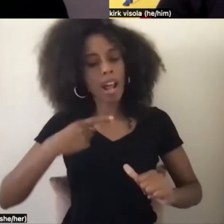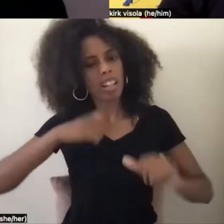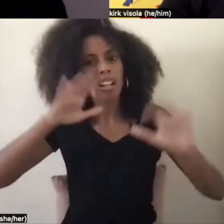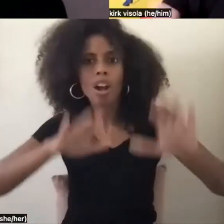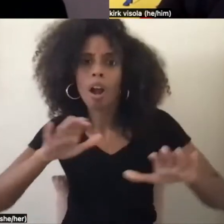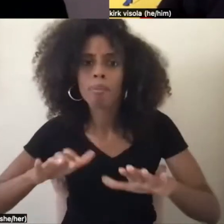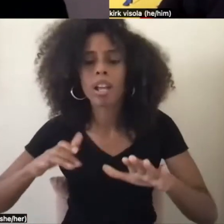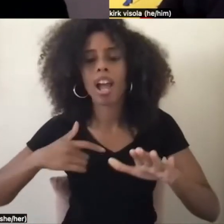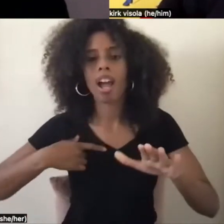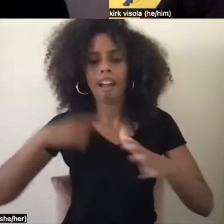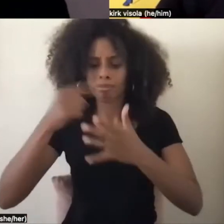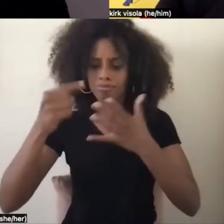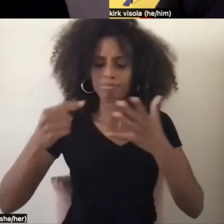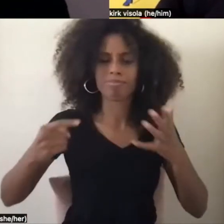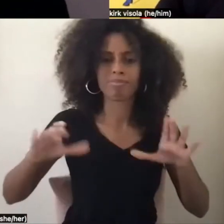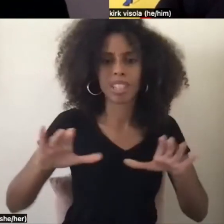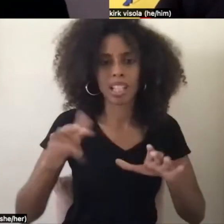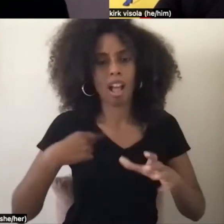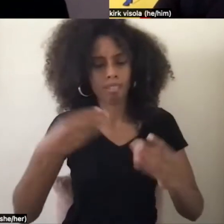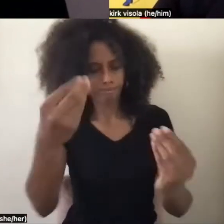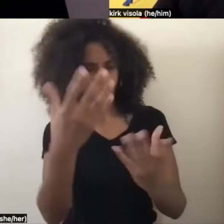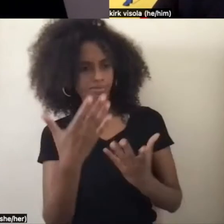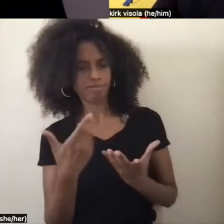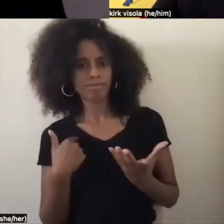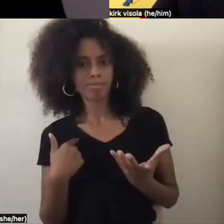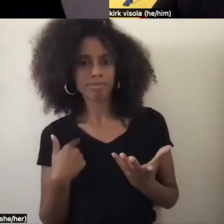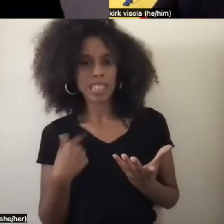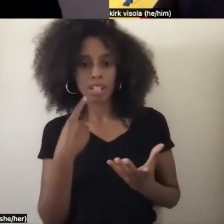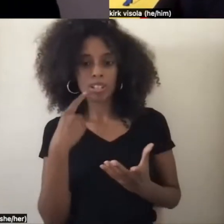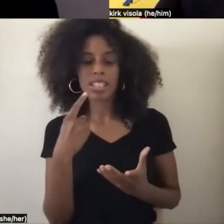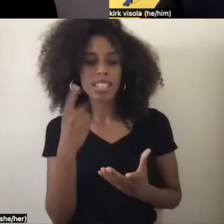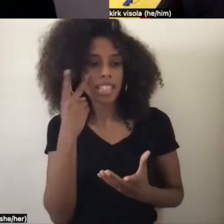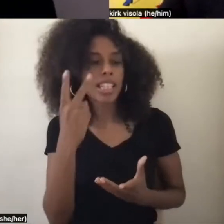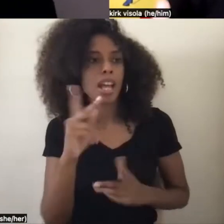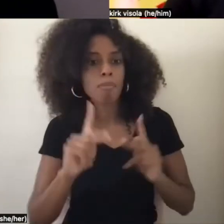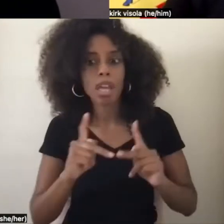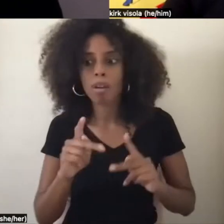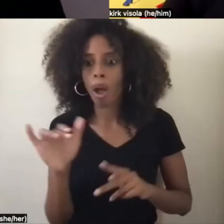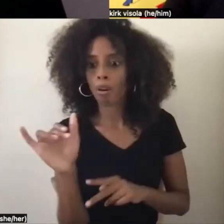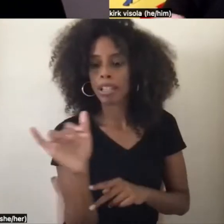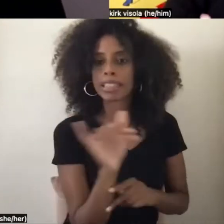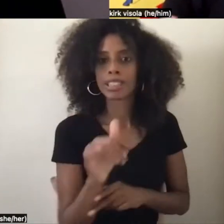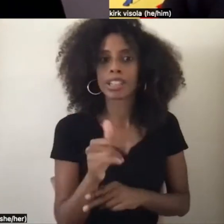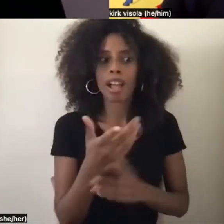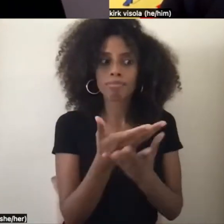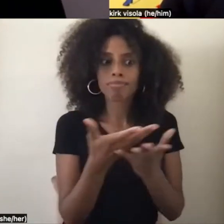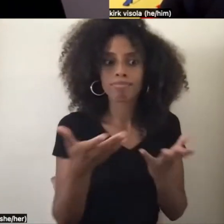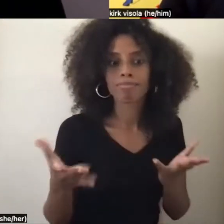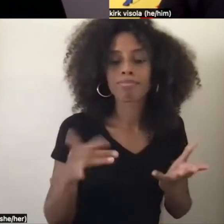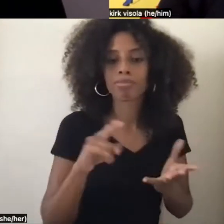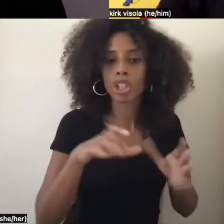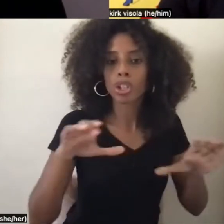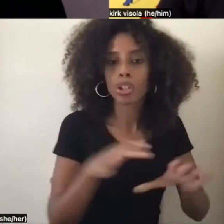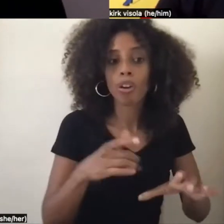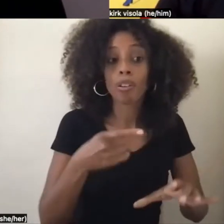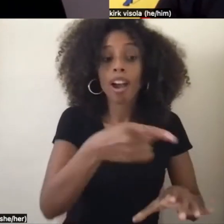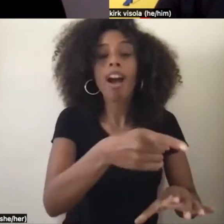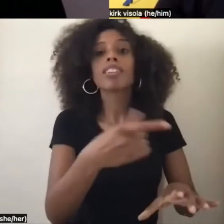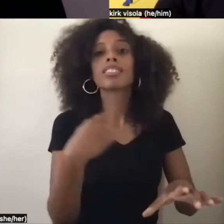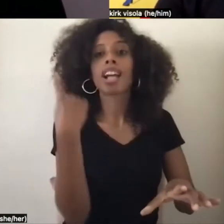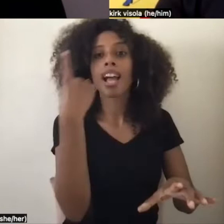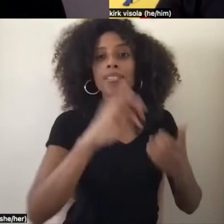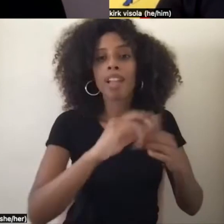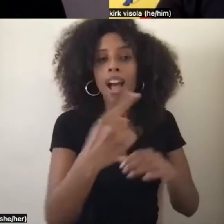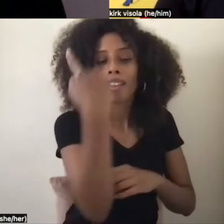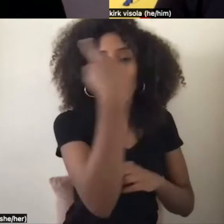else. When you see other people who are doing the exact same shit, but because of how they look, is not reflected upon